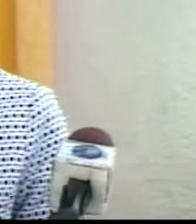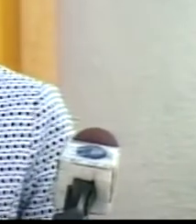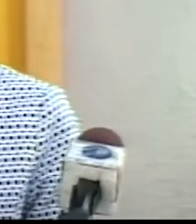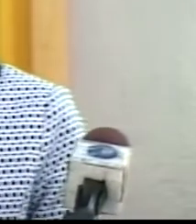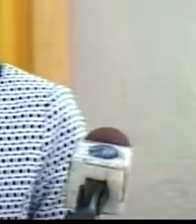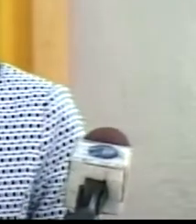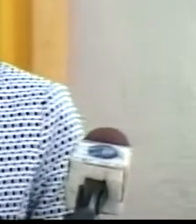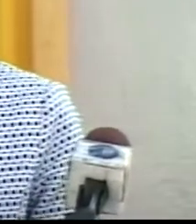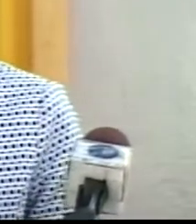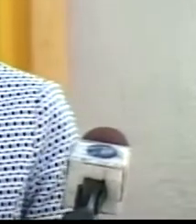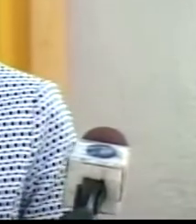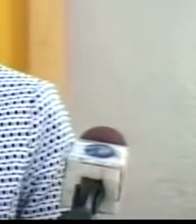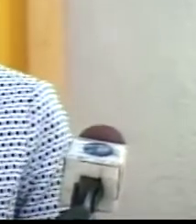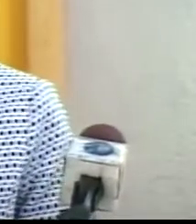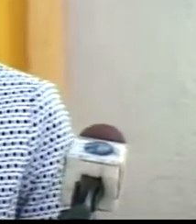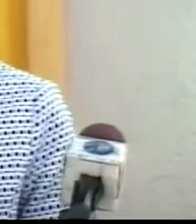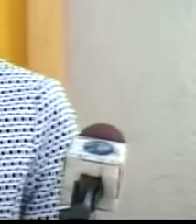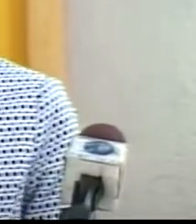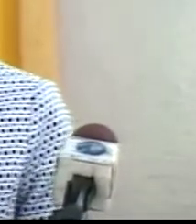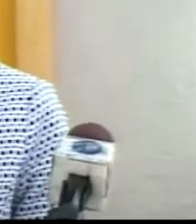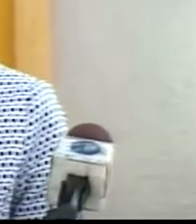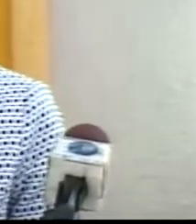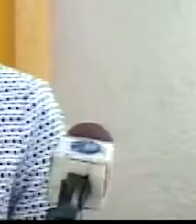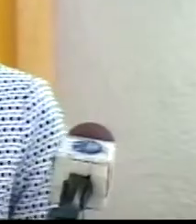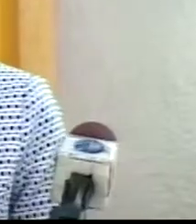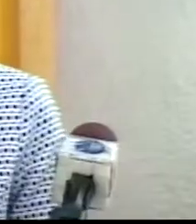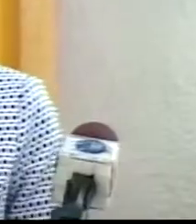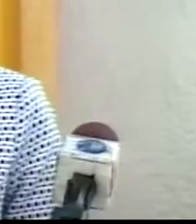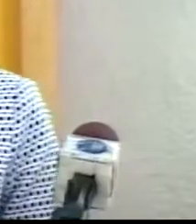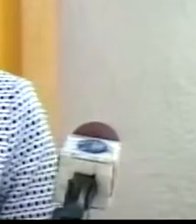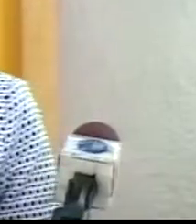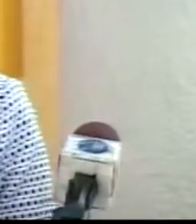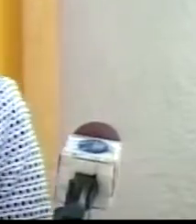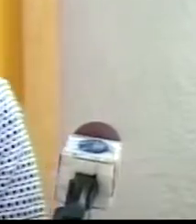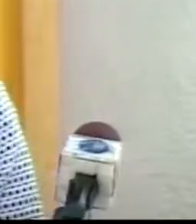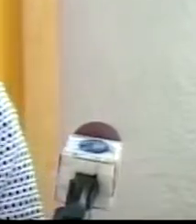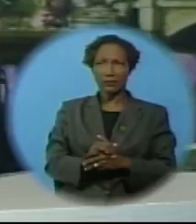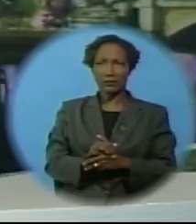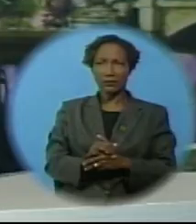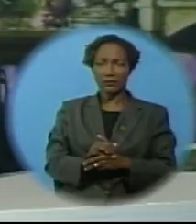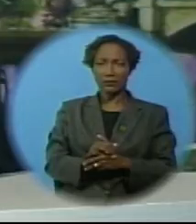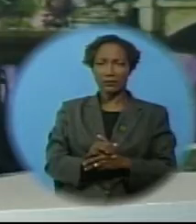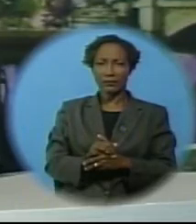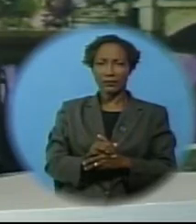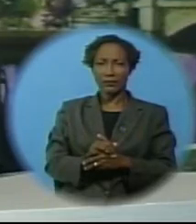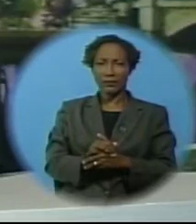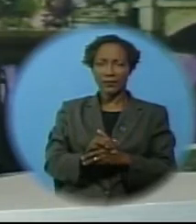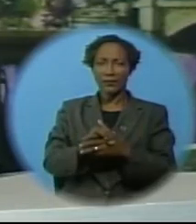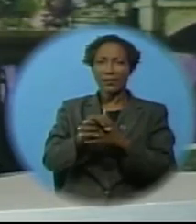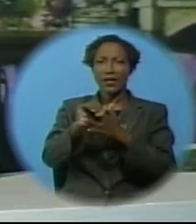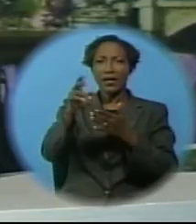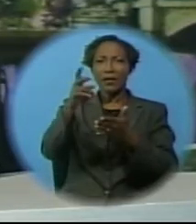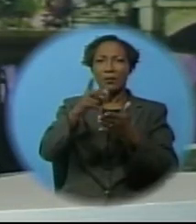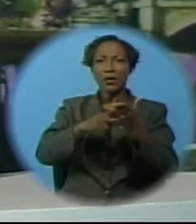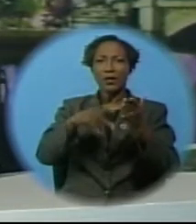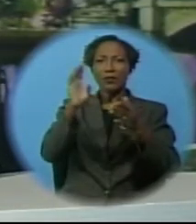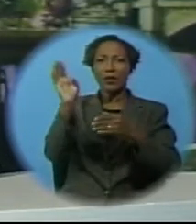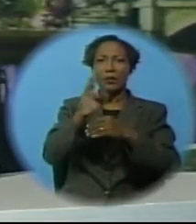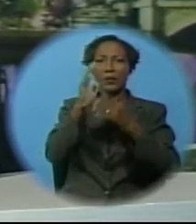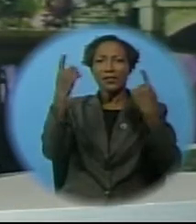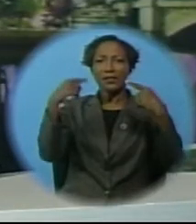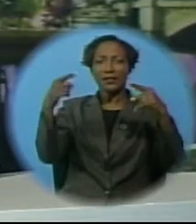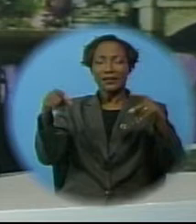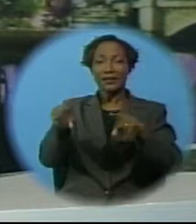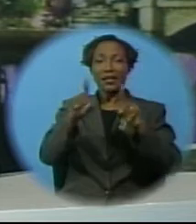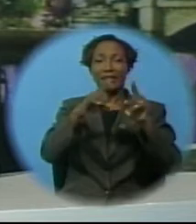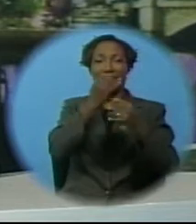deviance. Protect them from violence. These things we want for our children. Part of Barbados's success as an